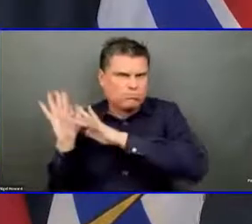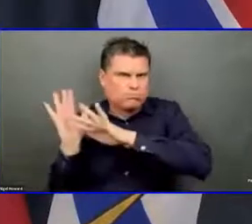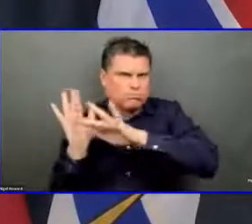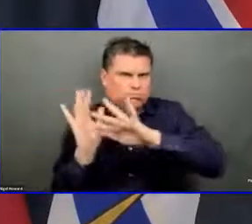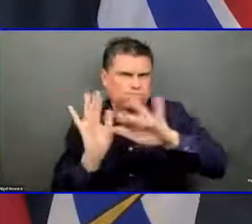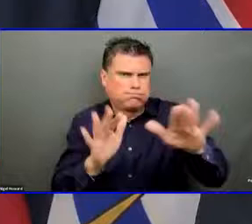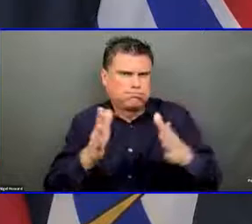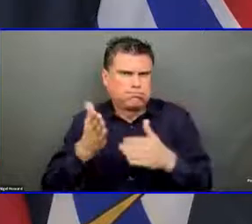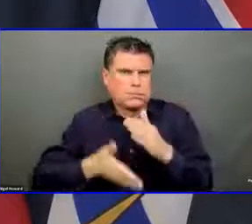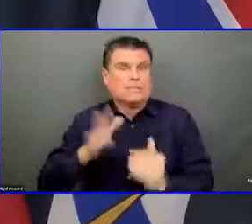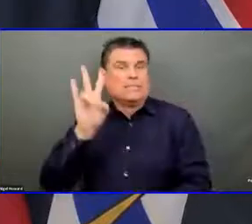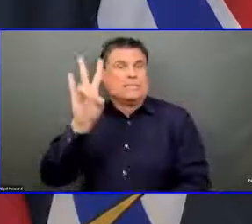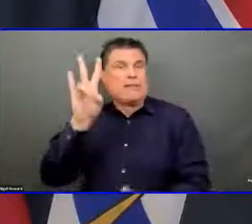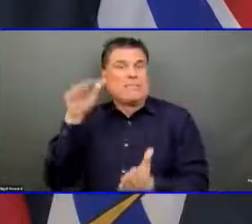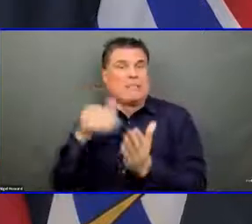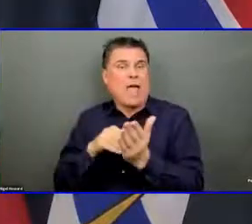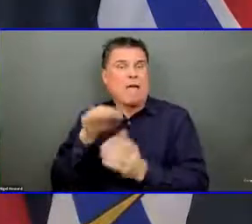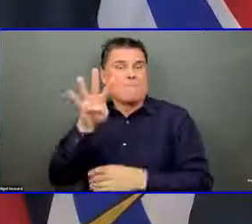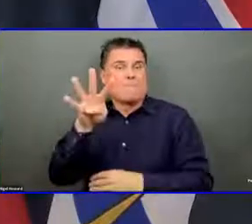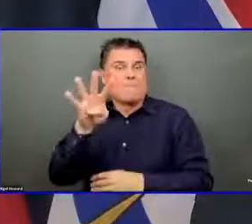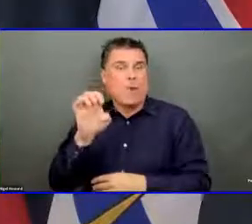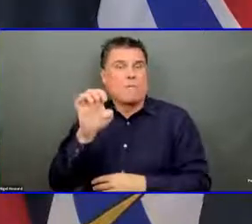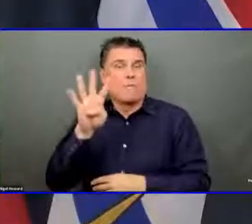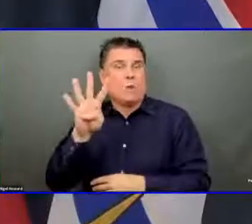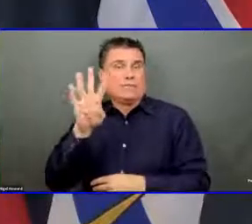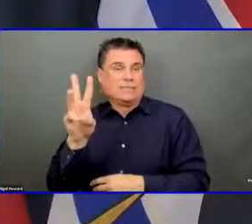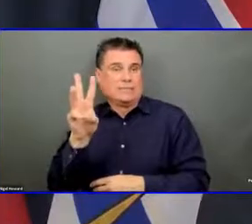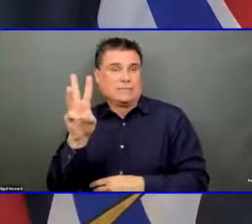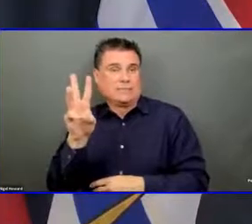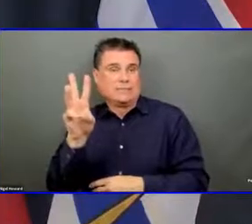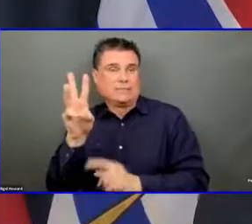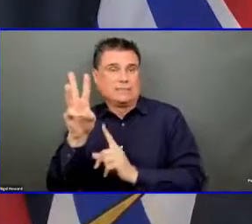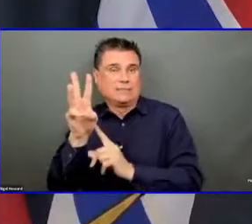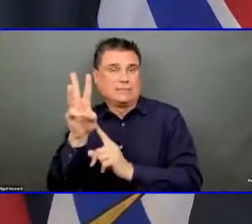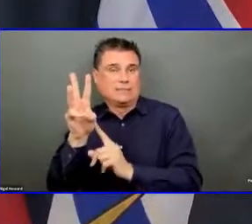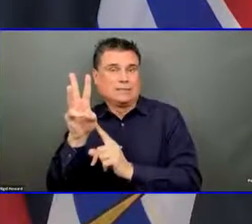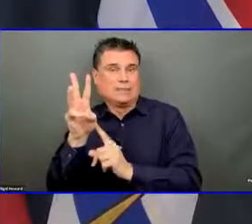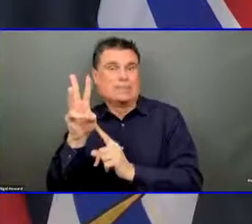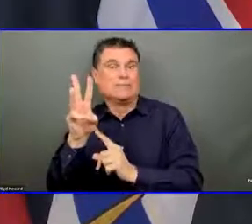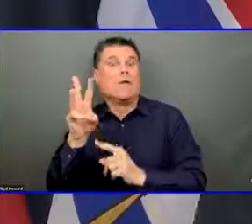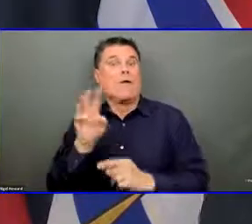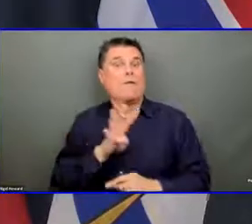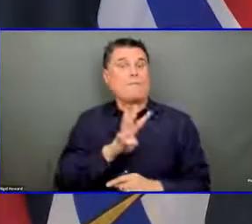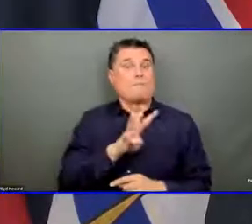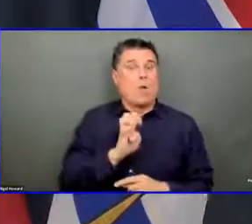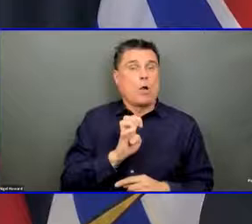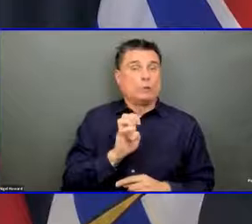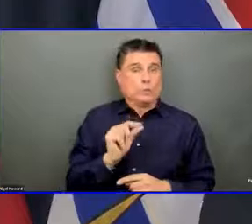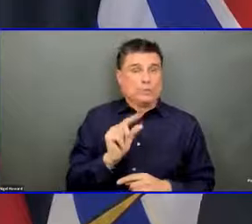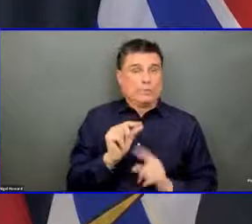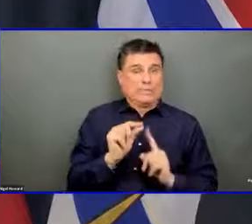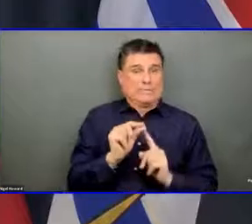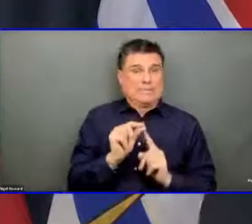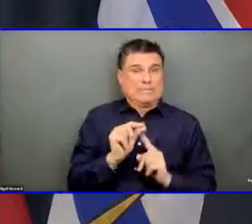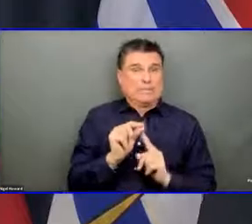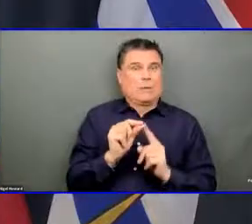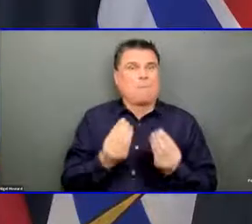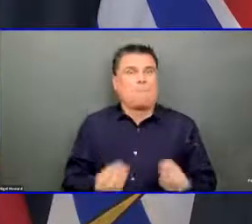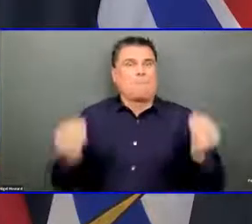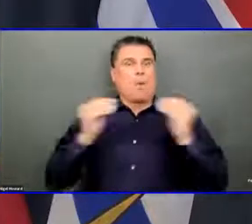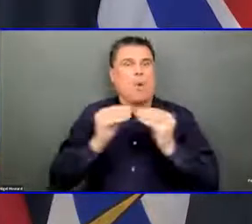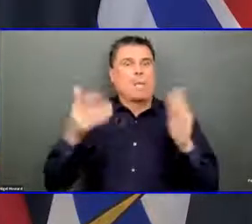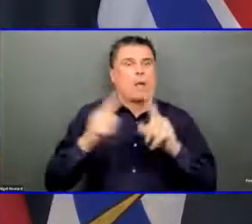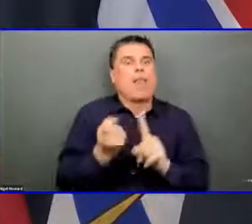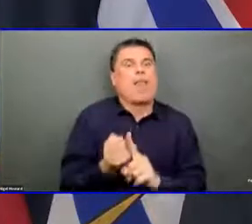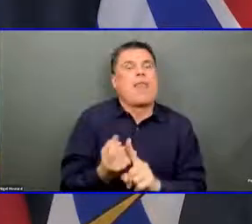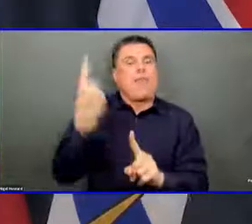7,446, and that is 420 more surgeries in the same week last year, 420 more in a time when